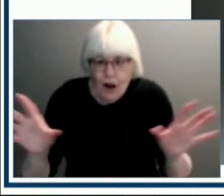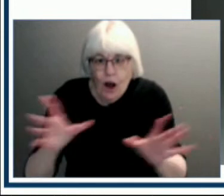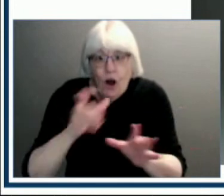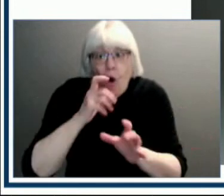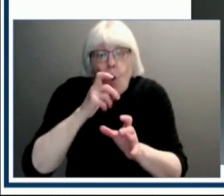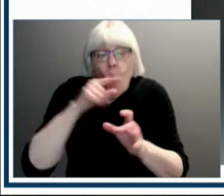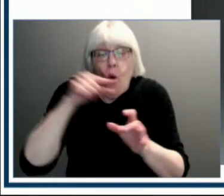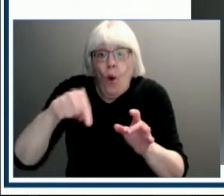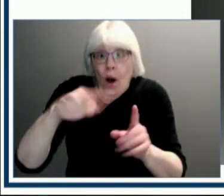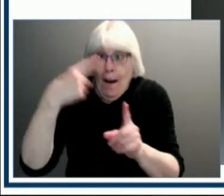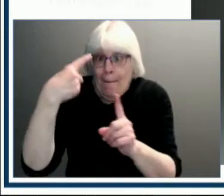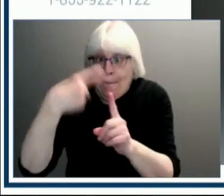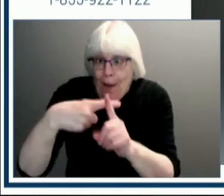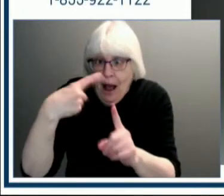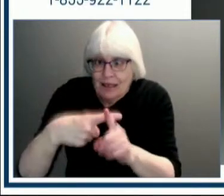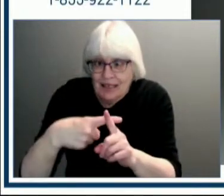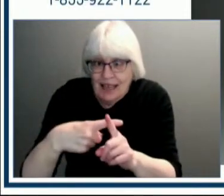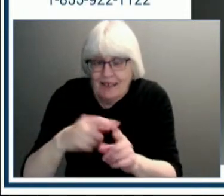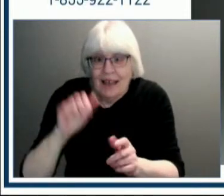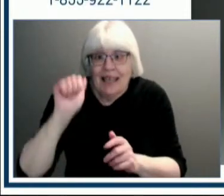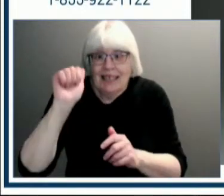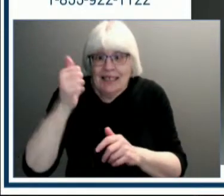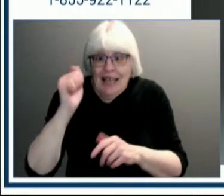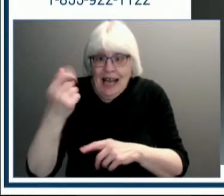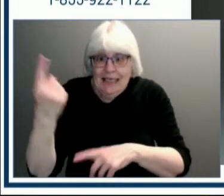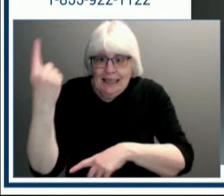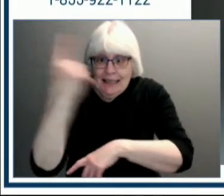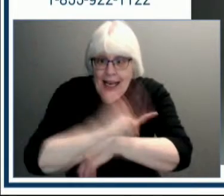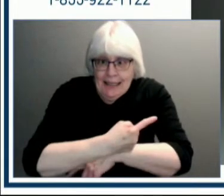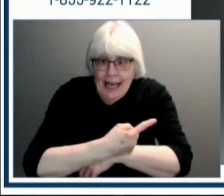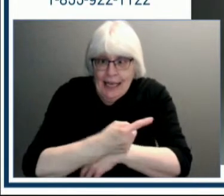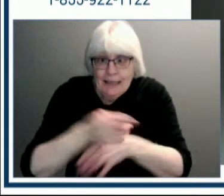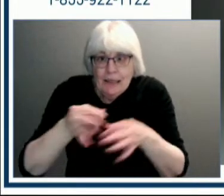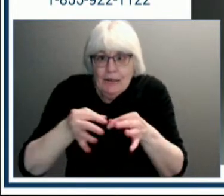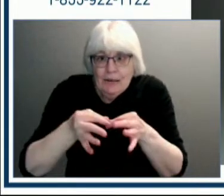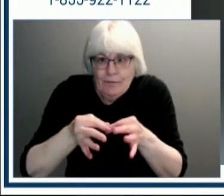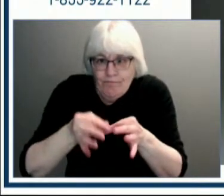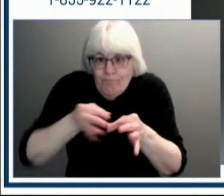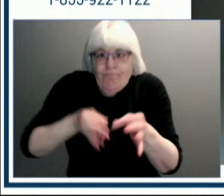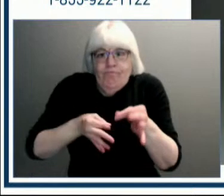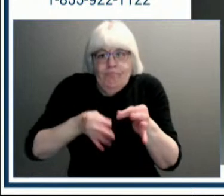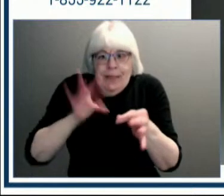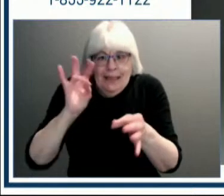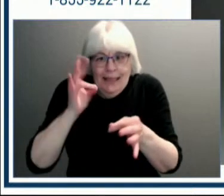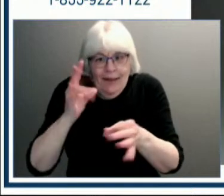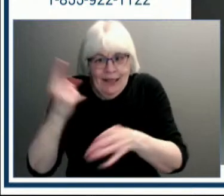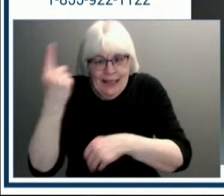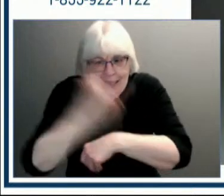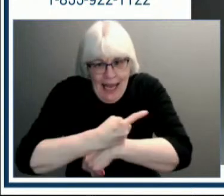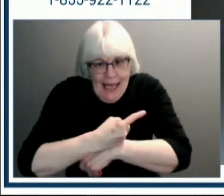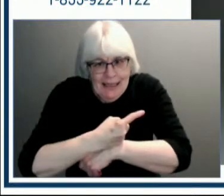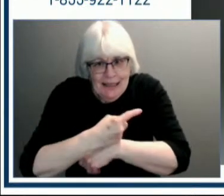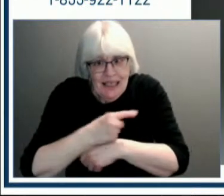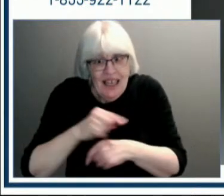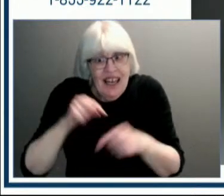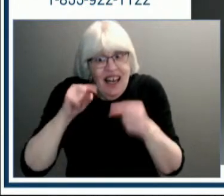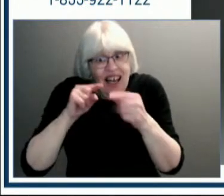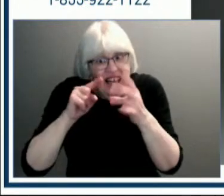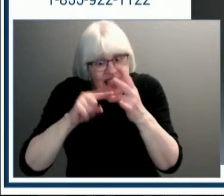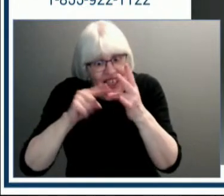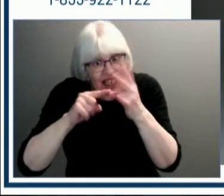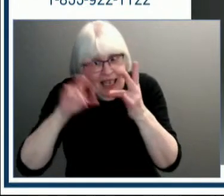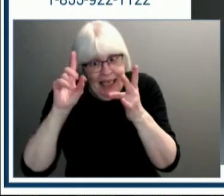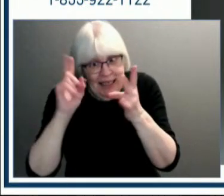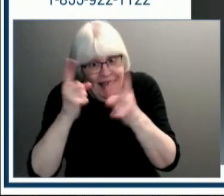10. When you look at the evidence on that, it's actually very clear that 7 is 7 days is really the end